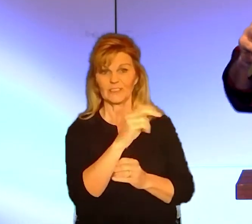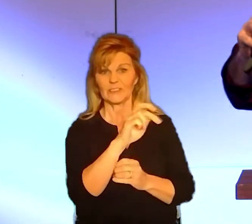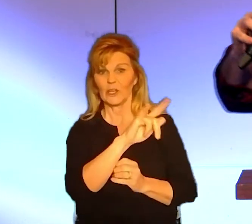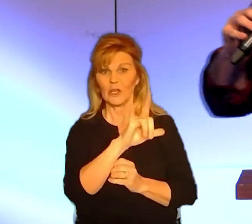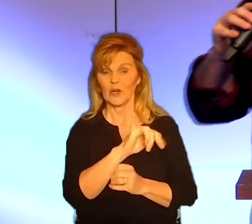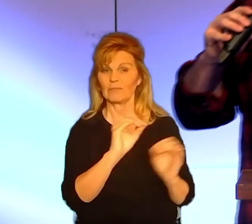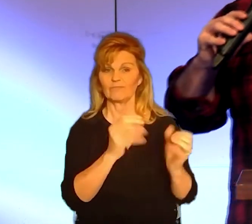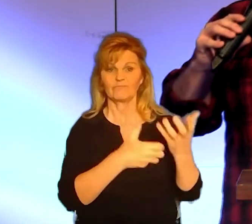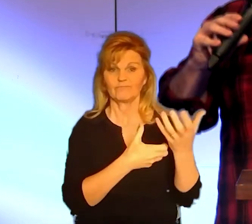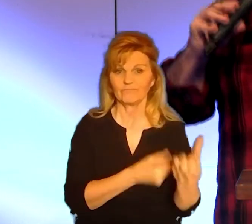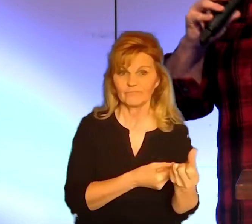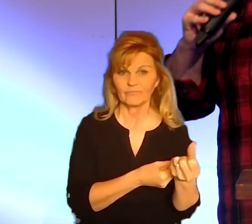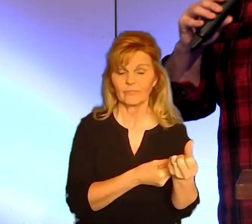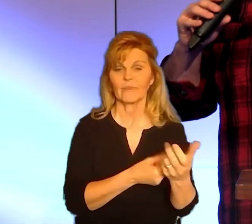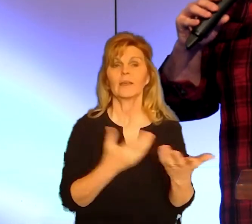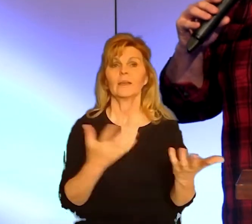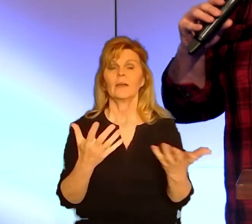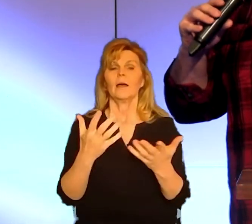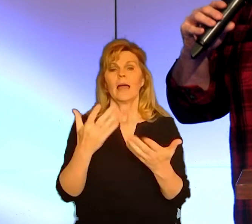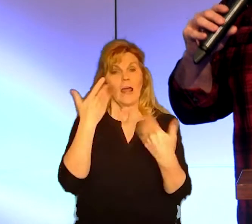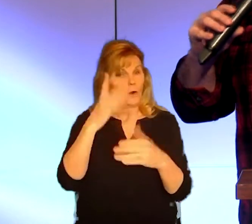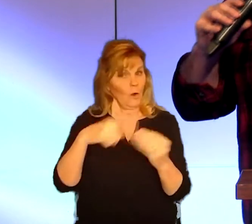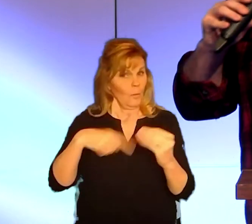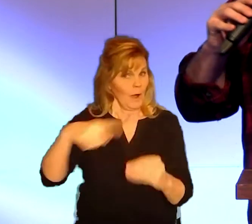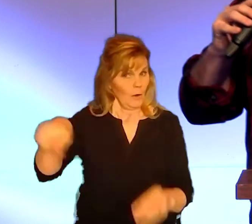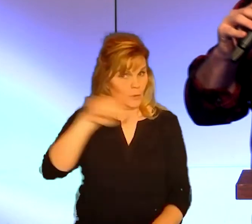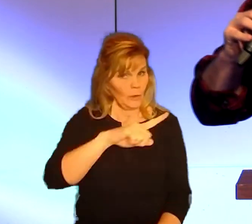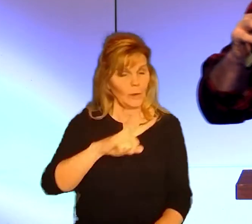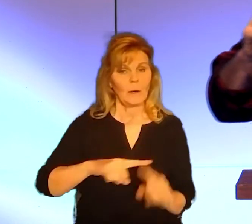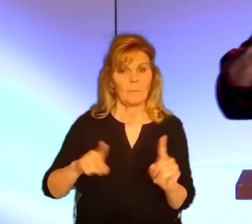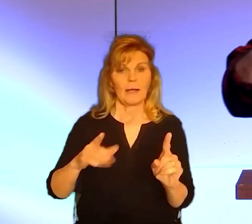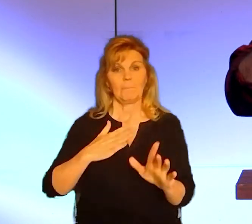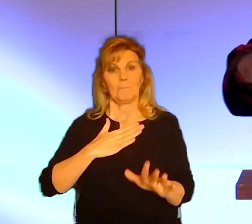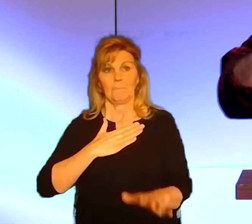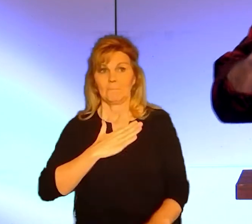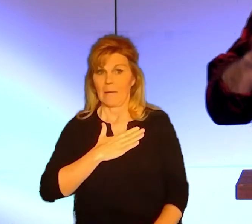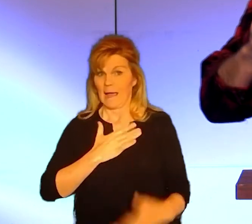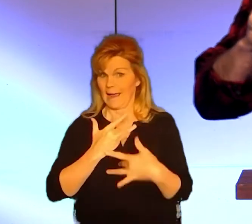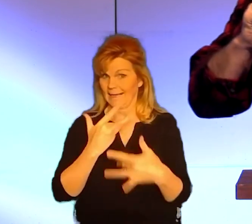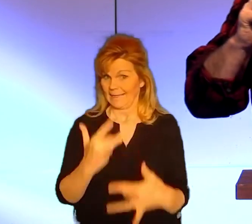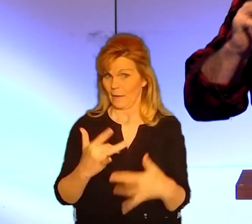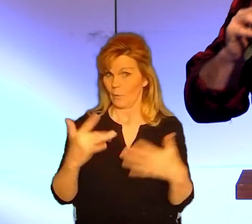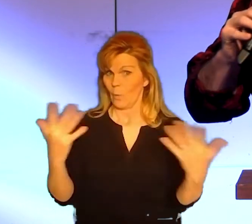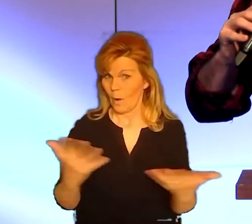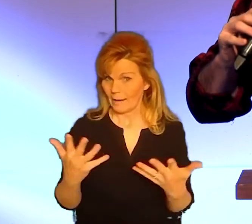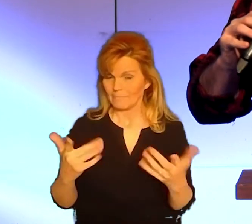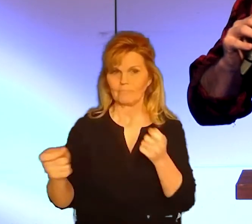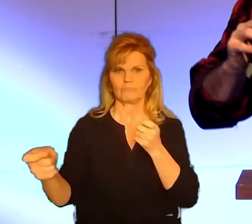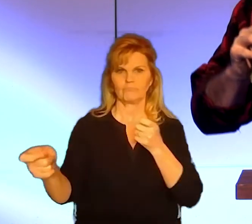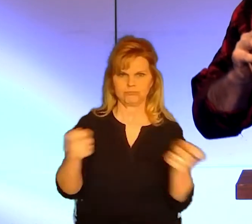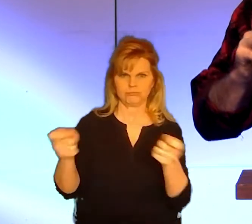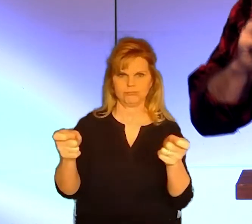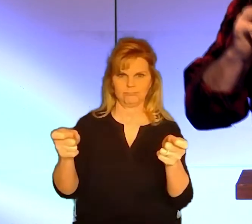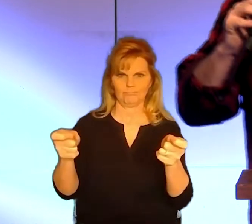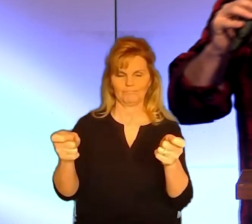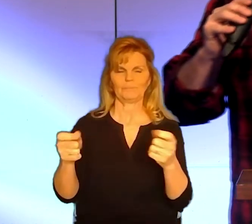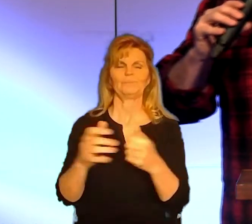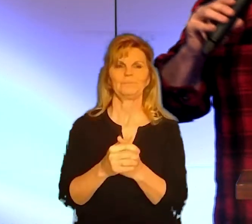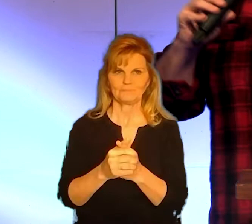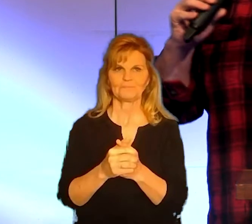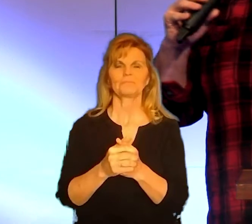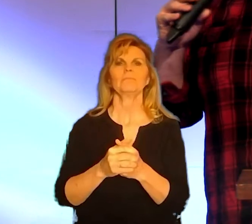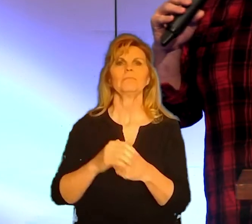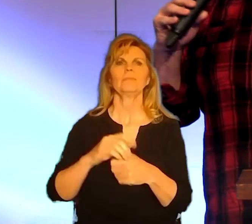know about you, but I kind of am a little bit of a control freak. And my